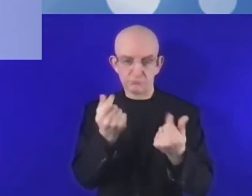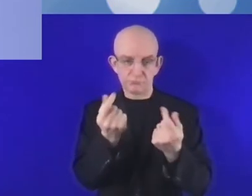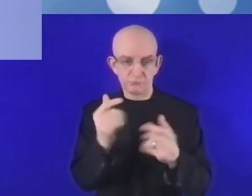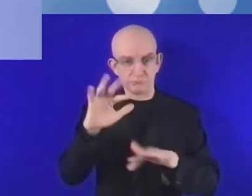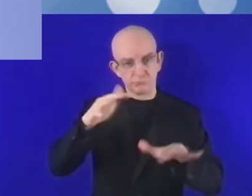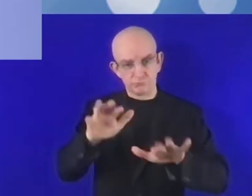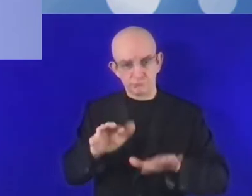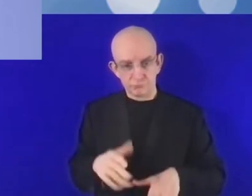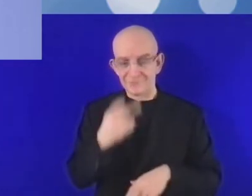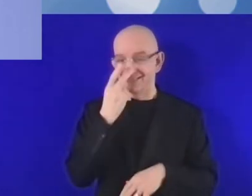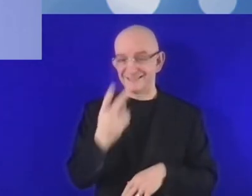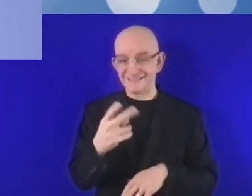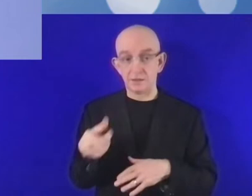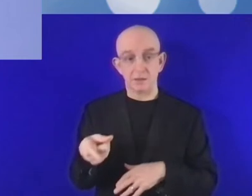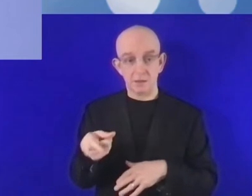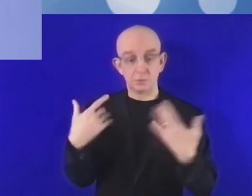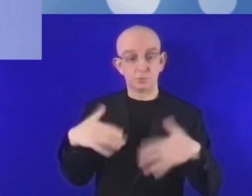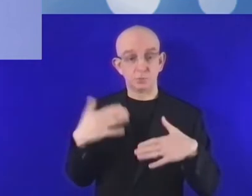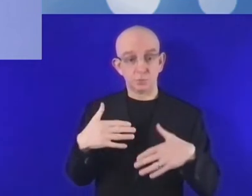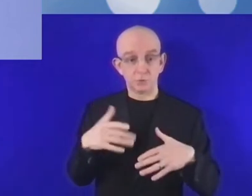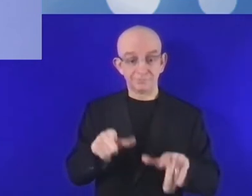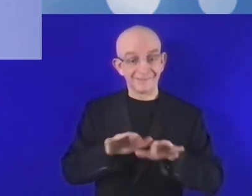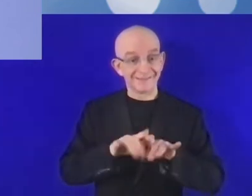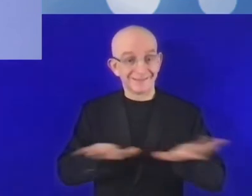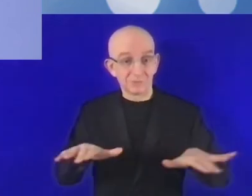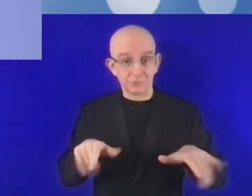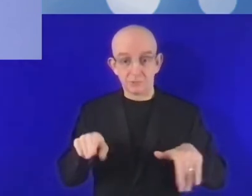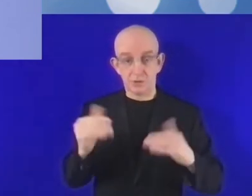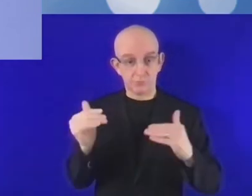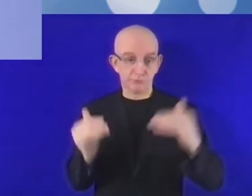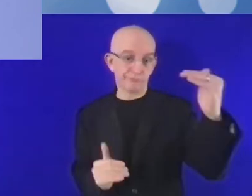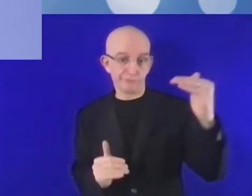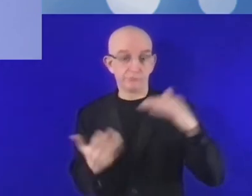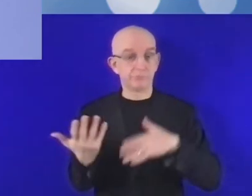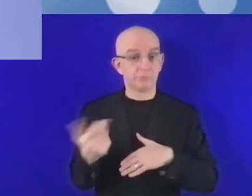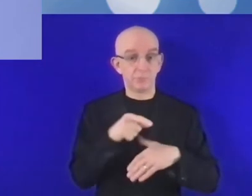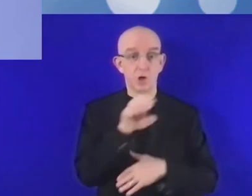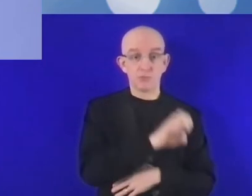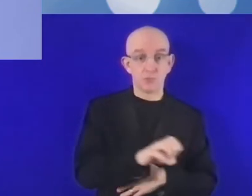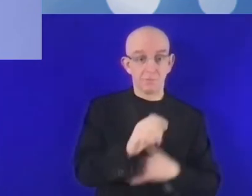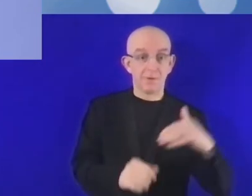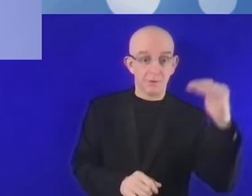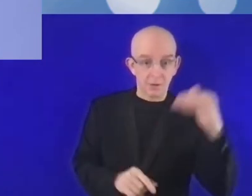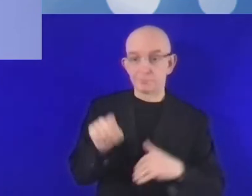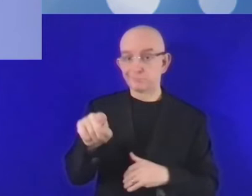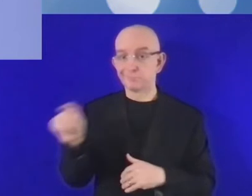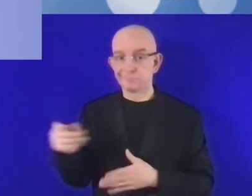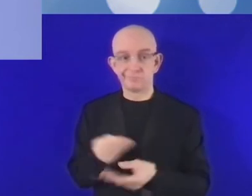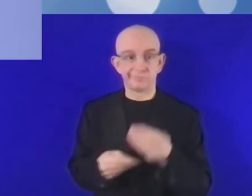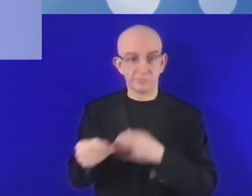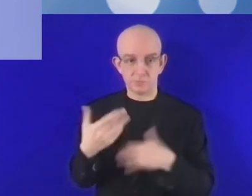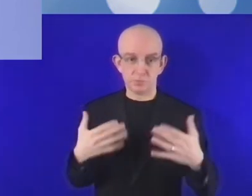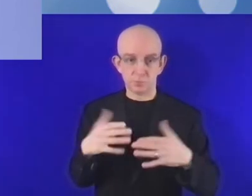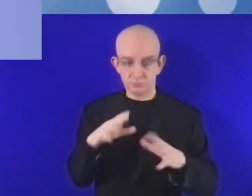is assessed at the level of one percent of gdp annually so it's quite